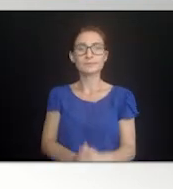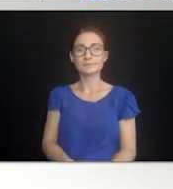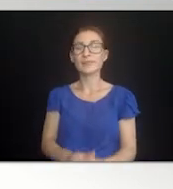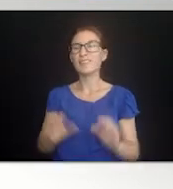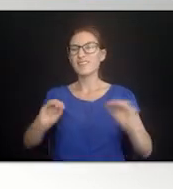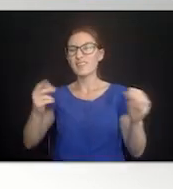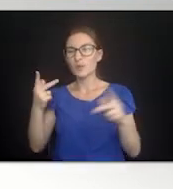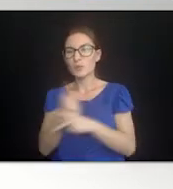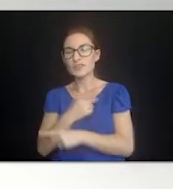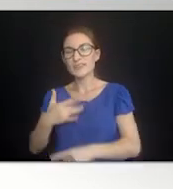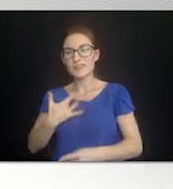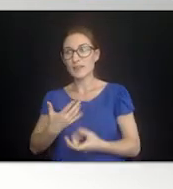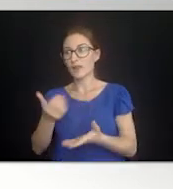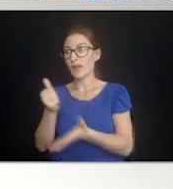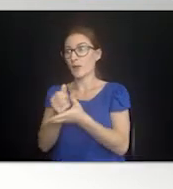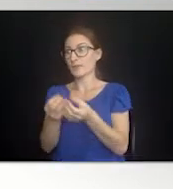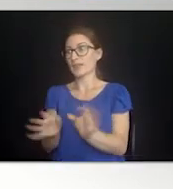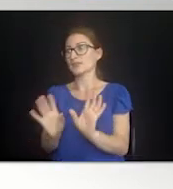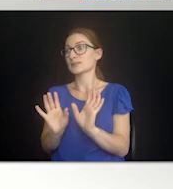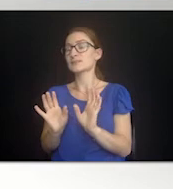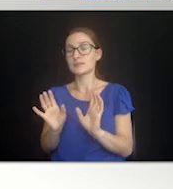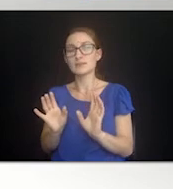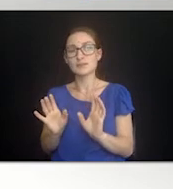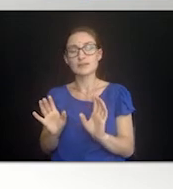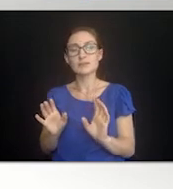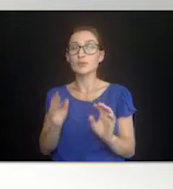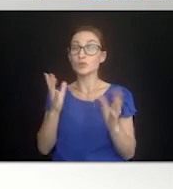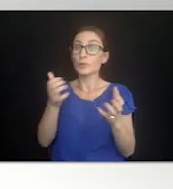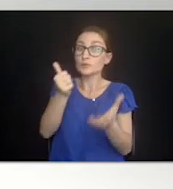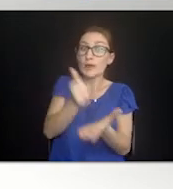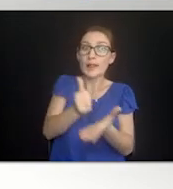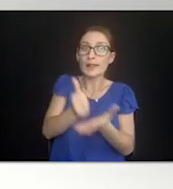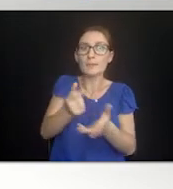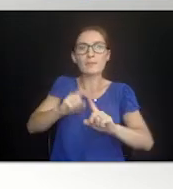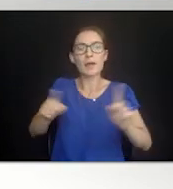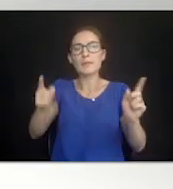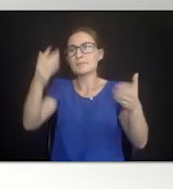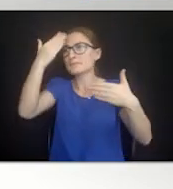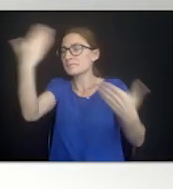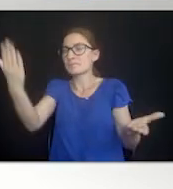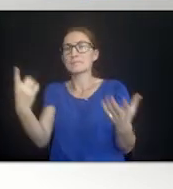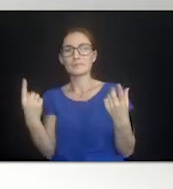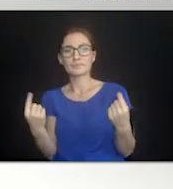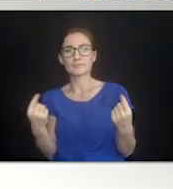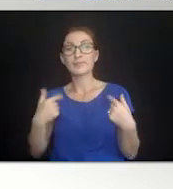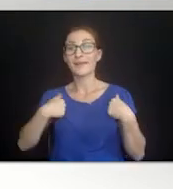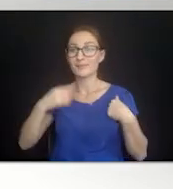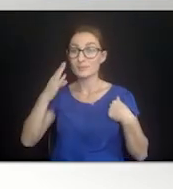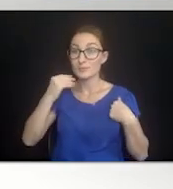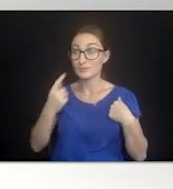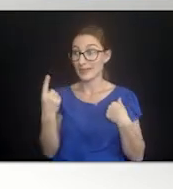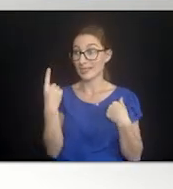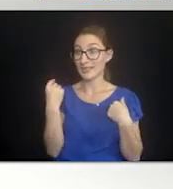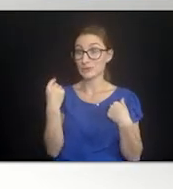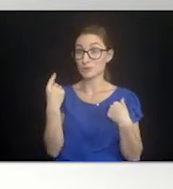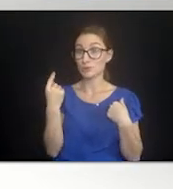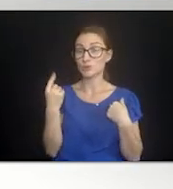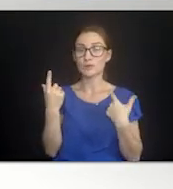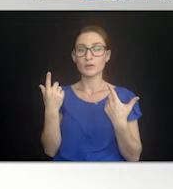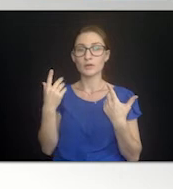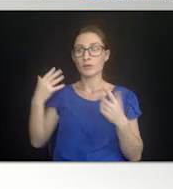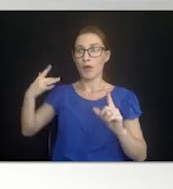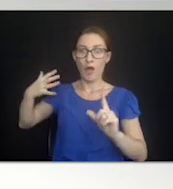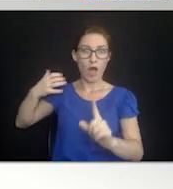feeling helpless with your child. You want to help, you want to do things, but you don't know what to do. I experienced this last year